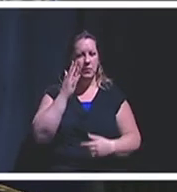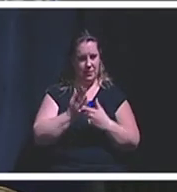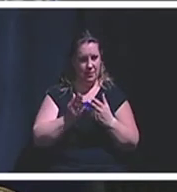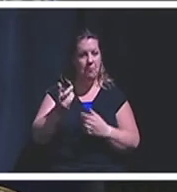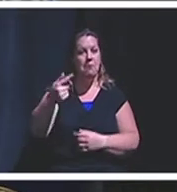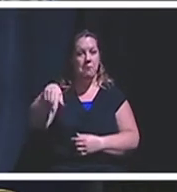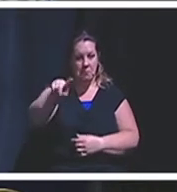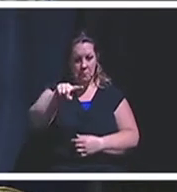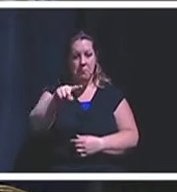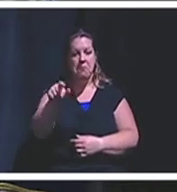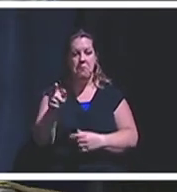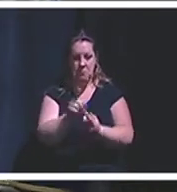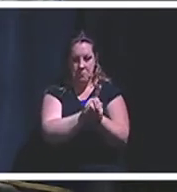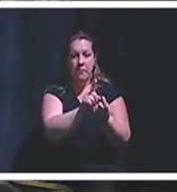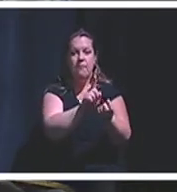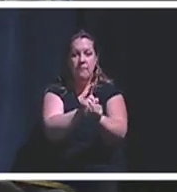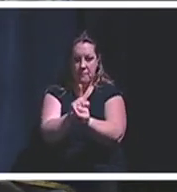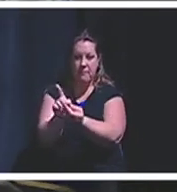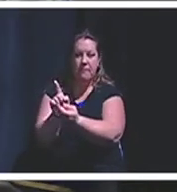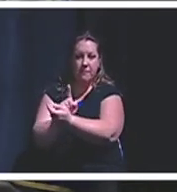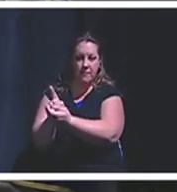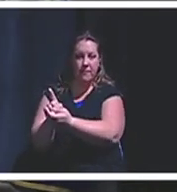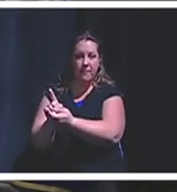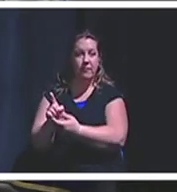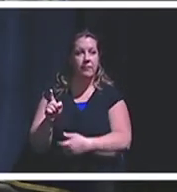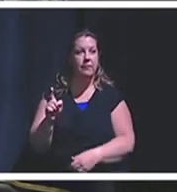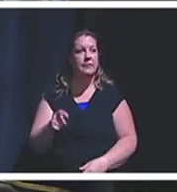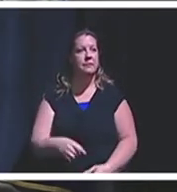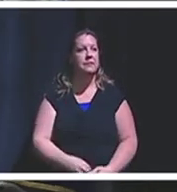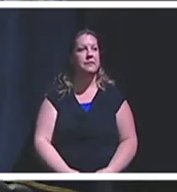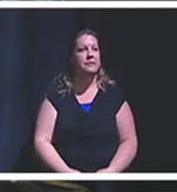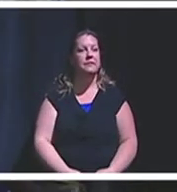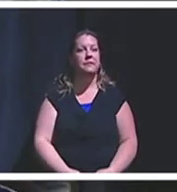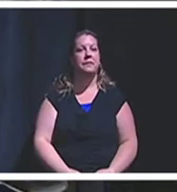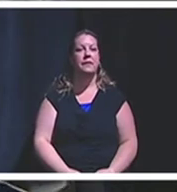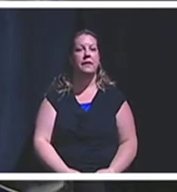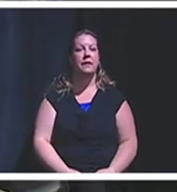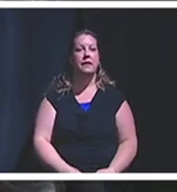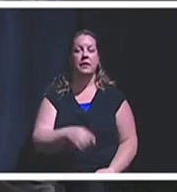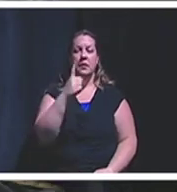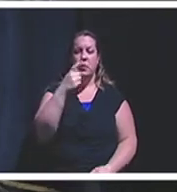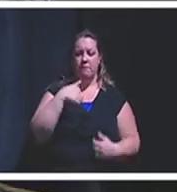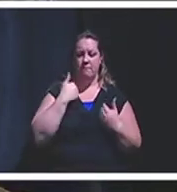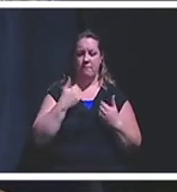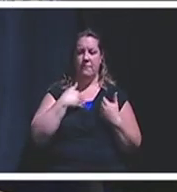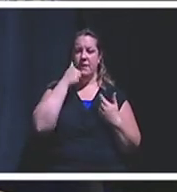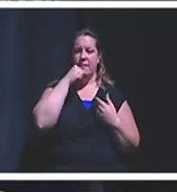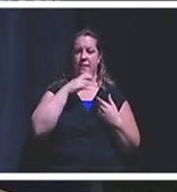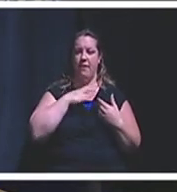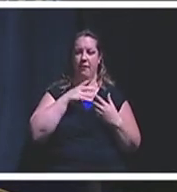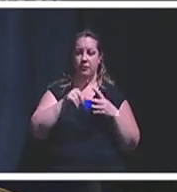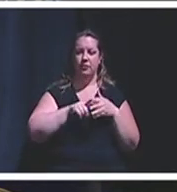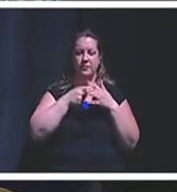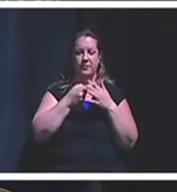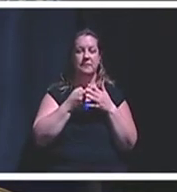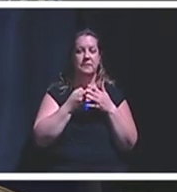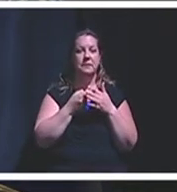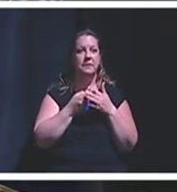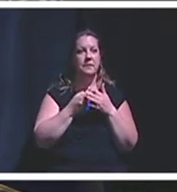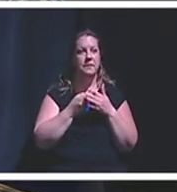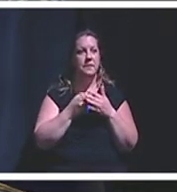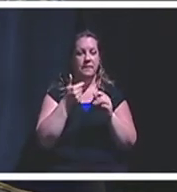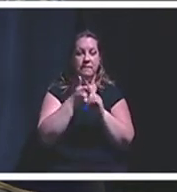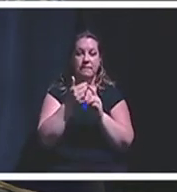personally. I hope I know all of you collectively. But there's one young lady that started out who